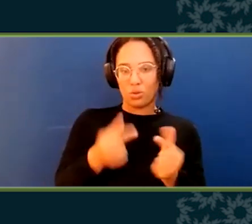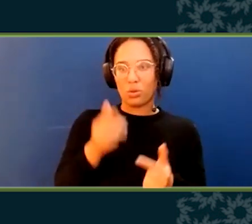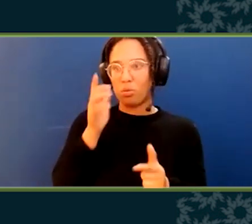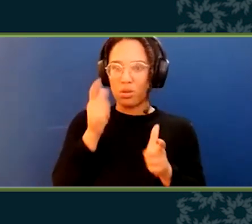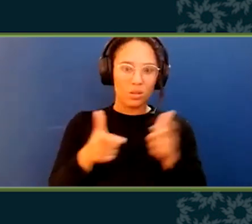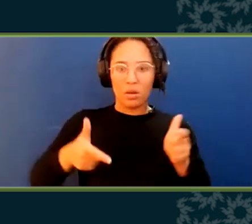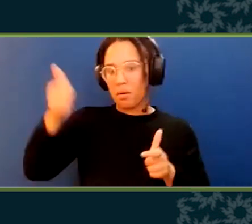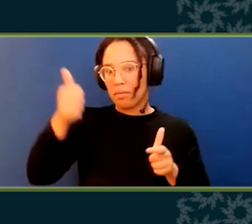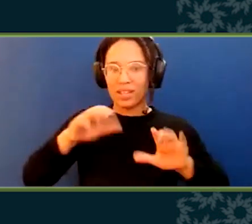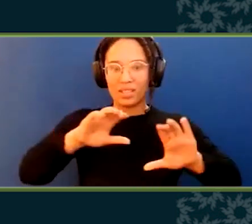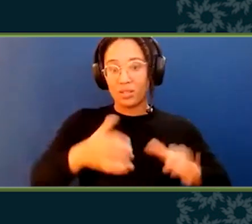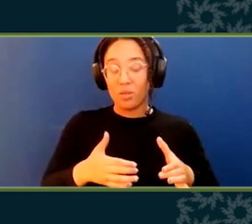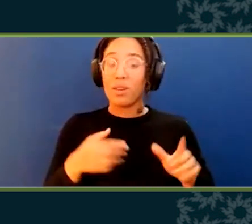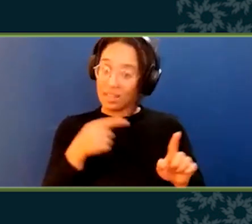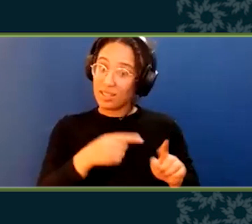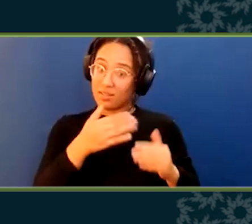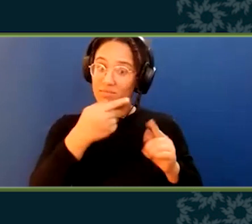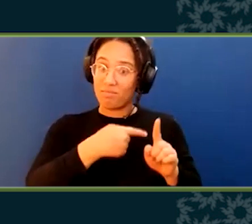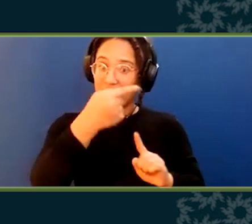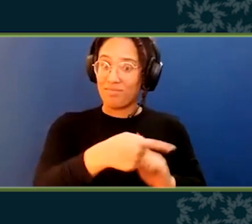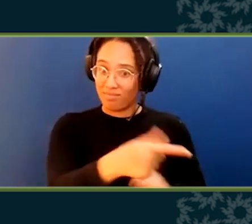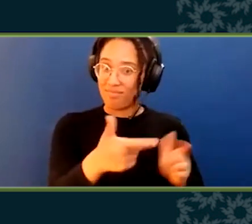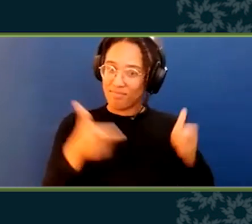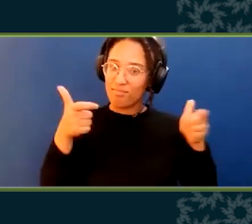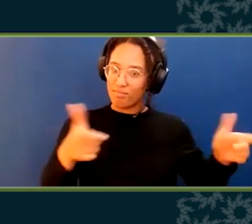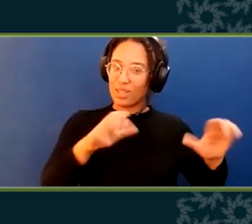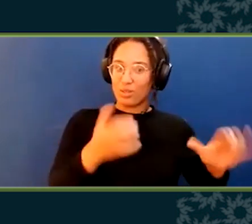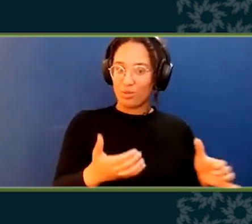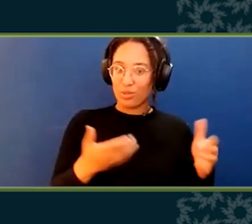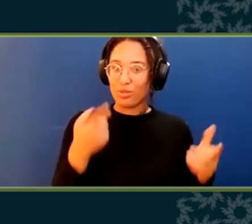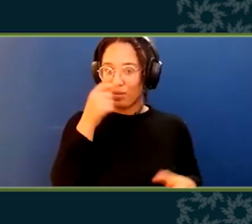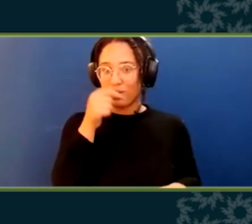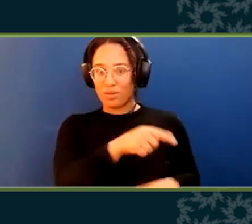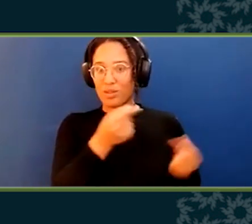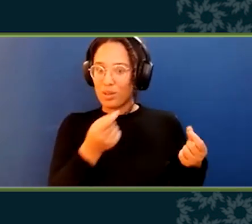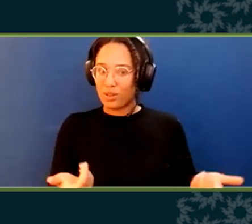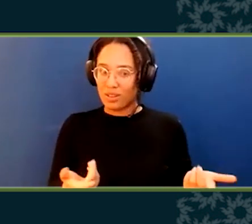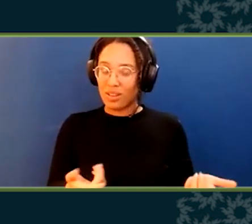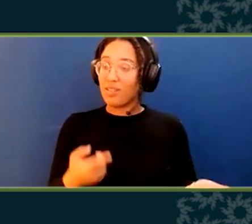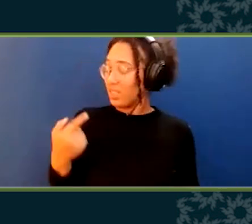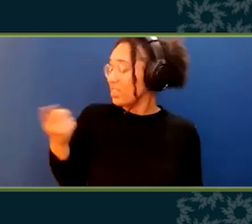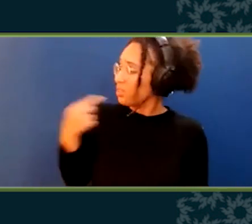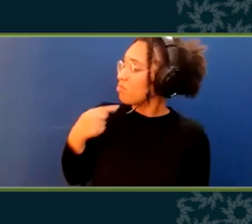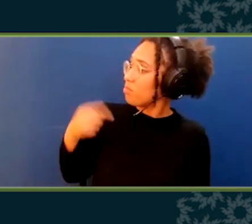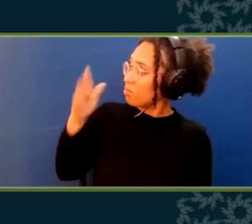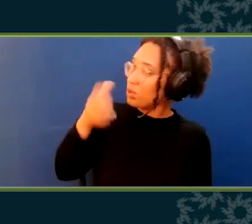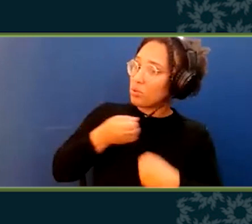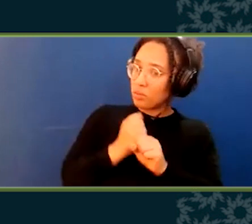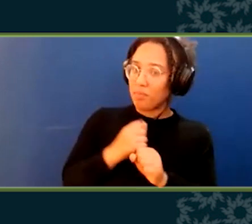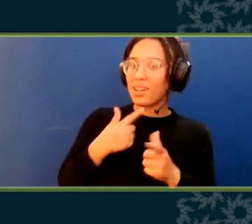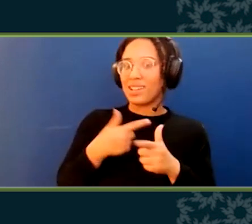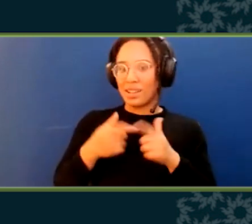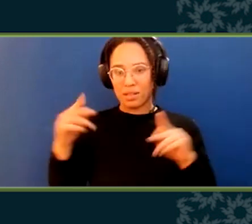getting shout outs for the work that they had done. She was just like, "I'm going to build it, and they will come." What's that